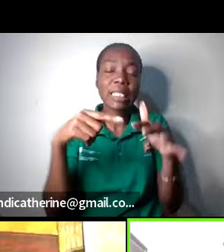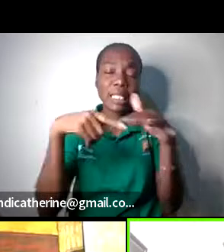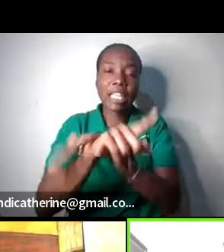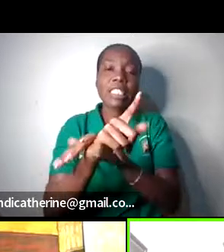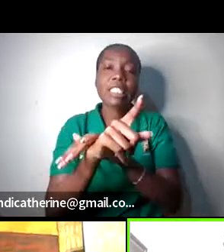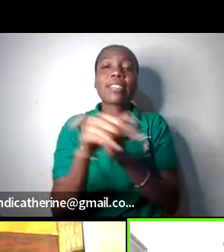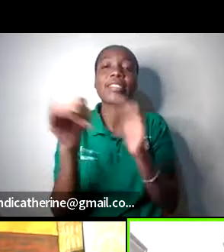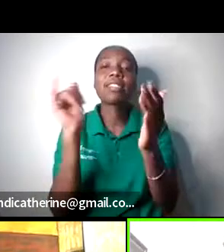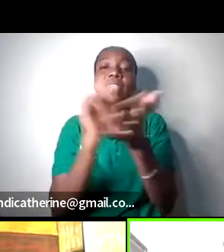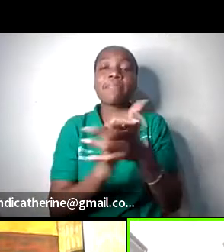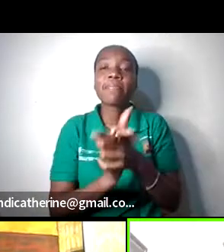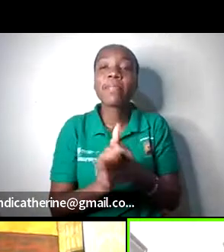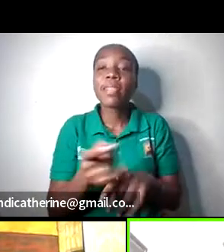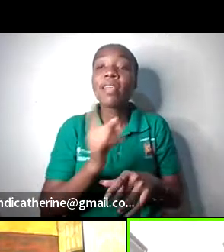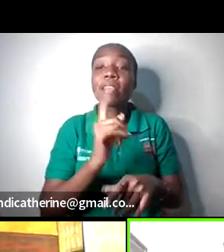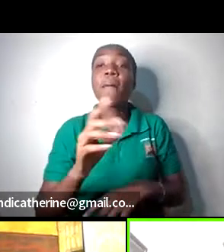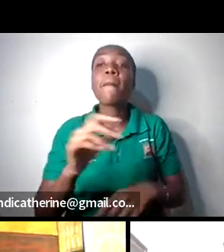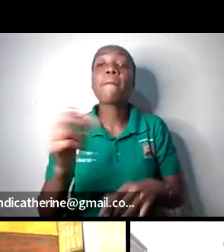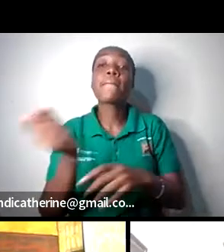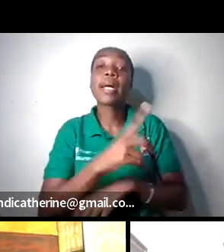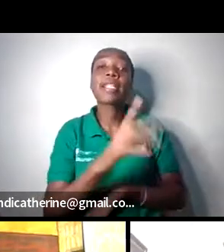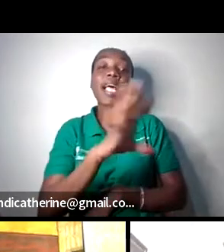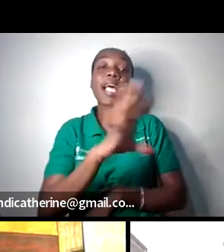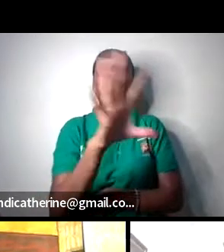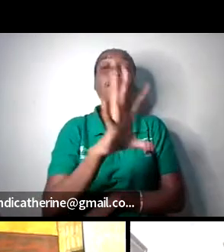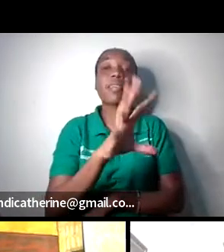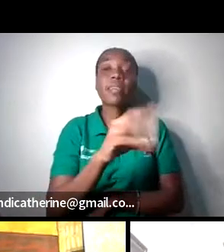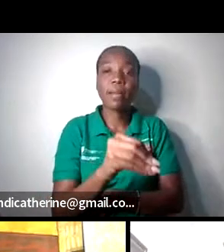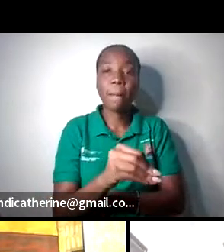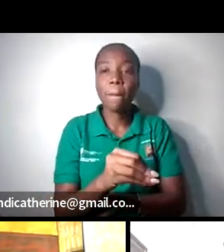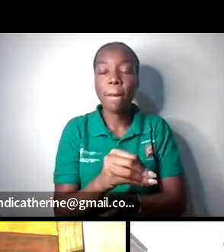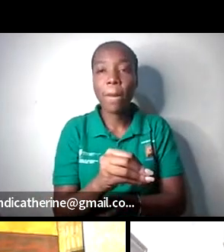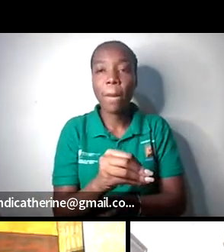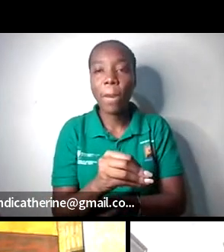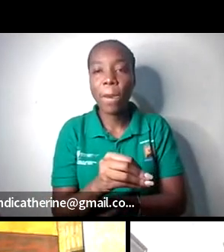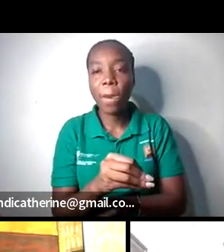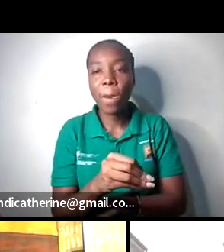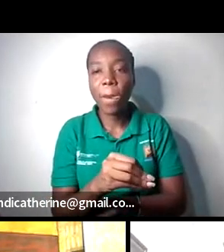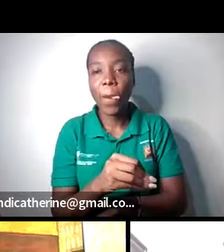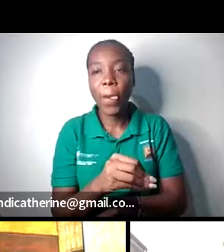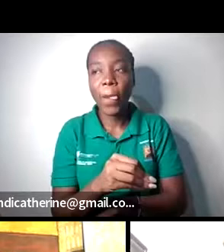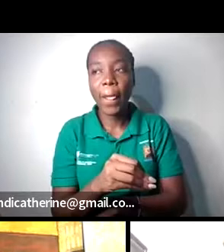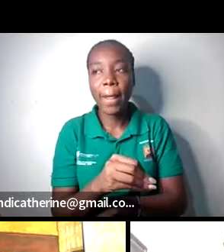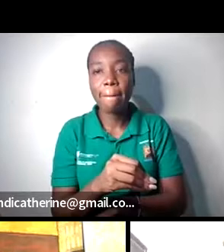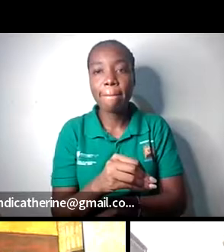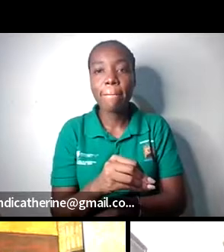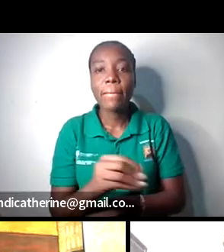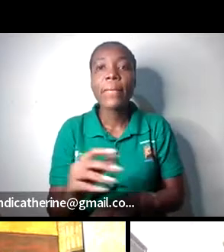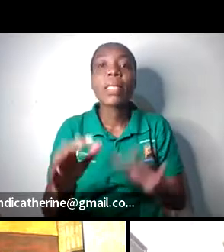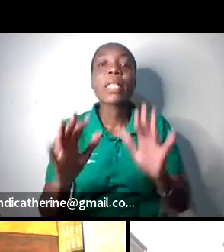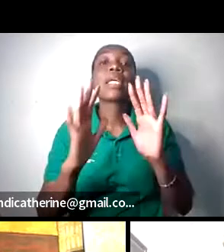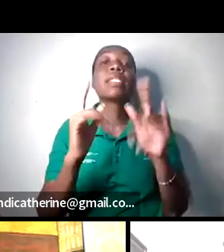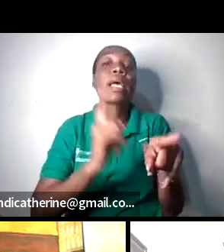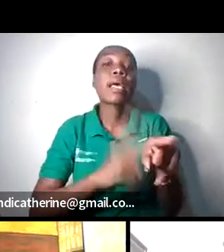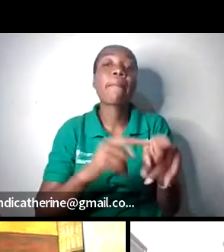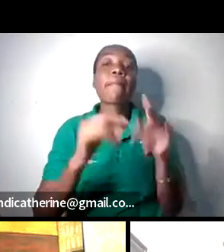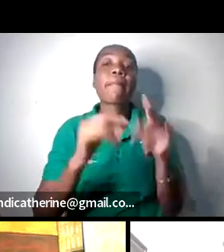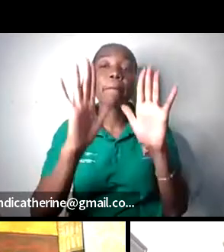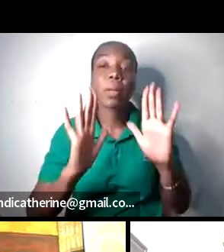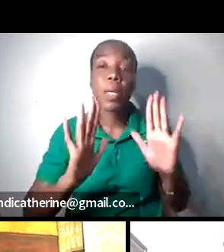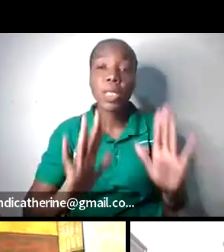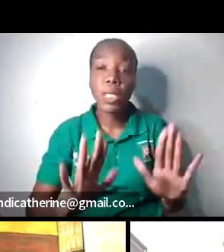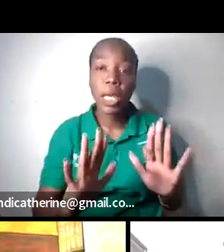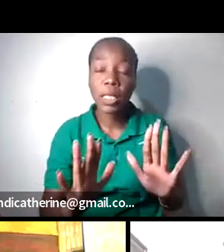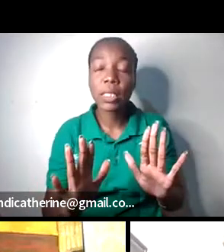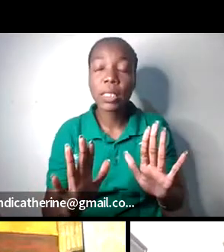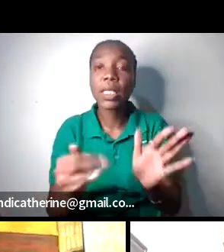Africa Month, it's such an important time, which is also